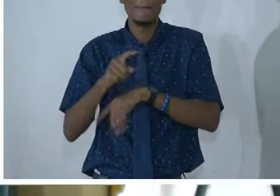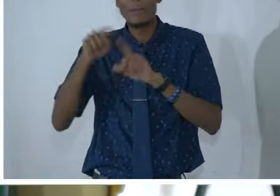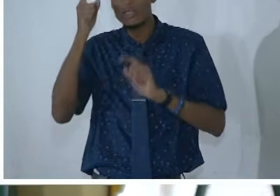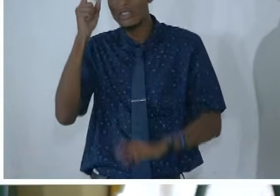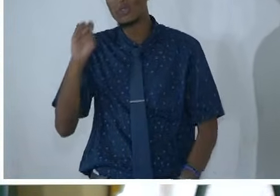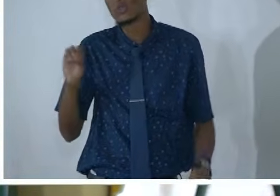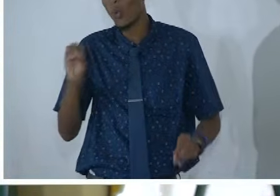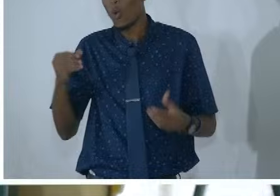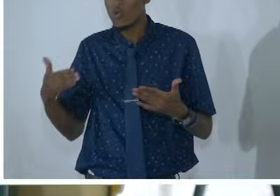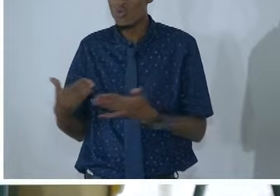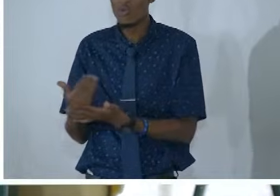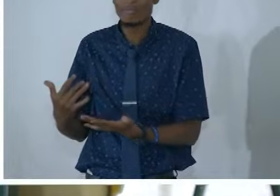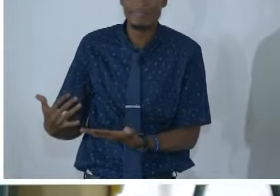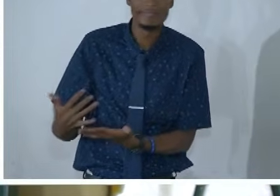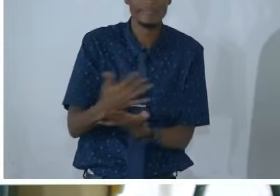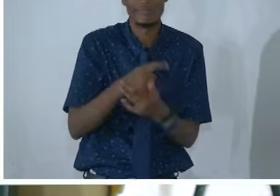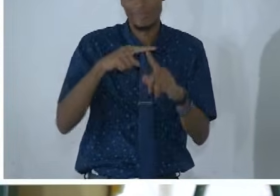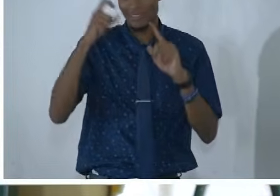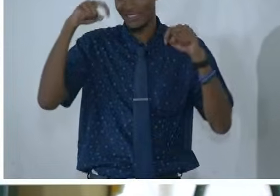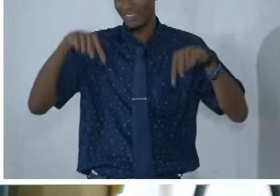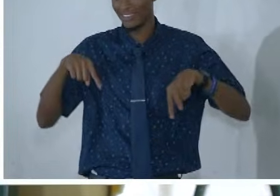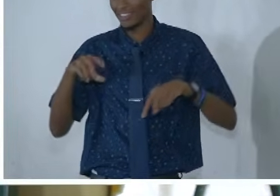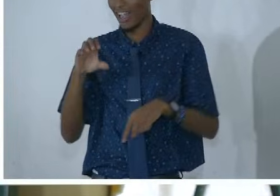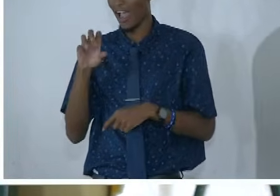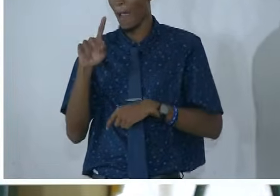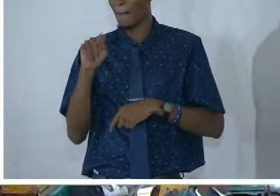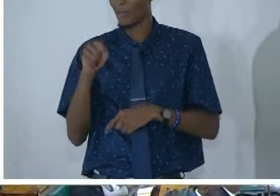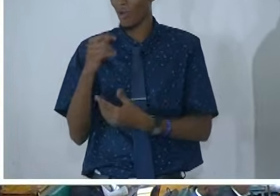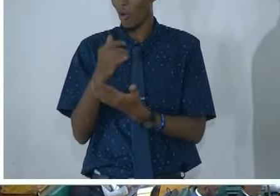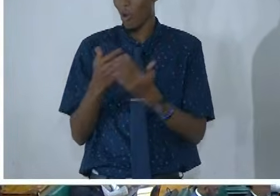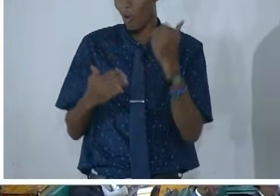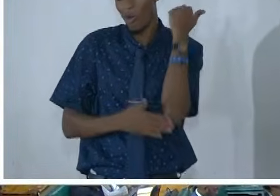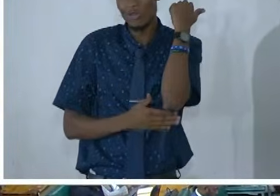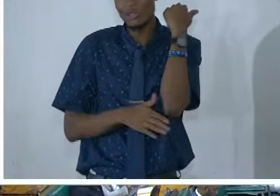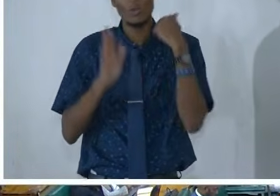definitely the cockpit country will not be contemplated